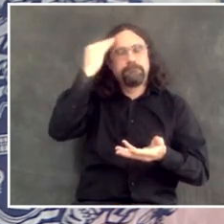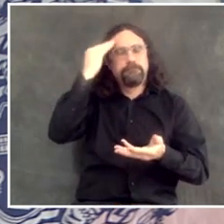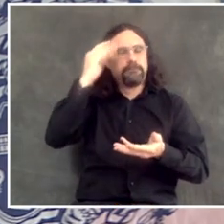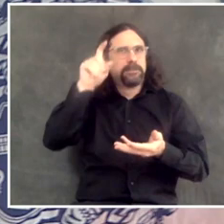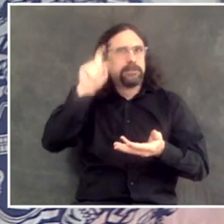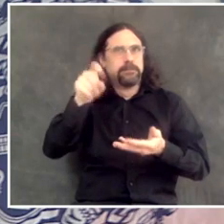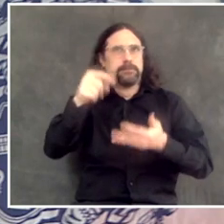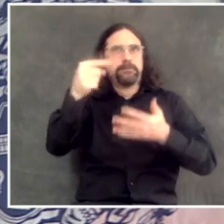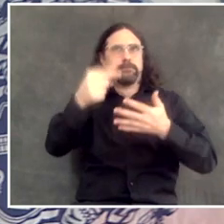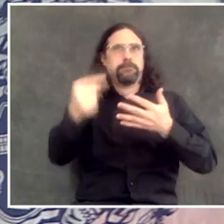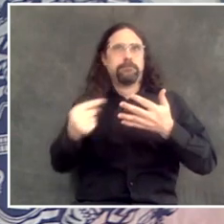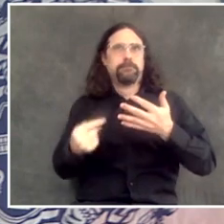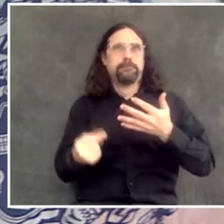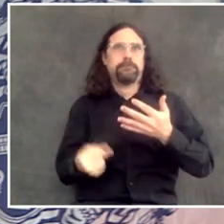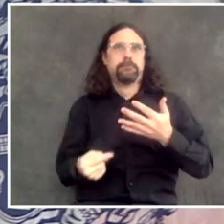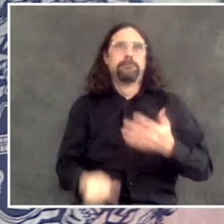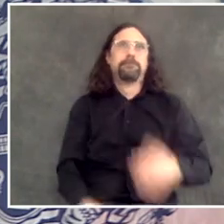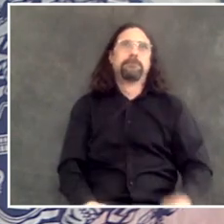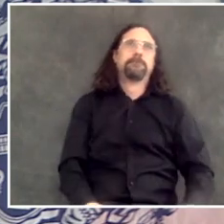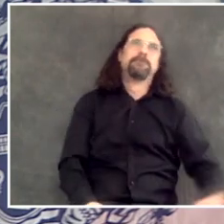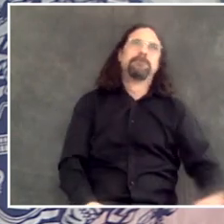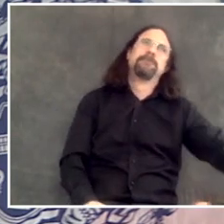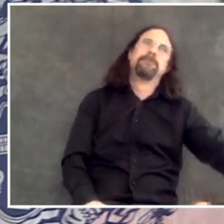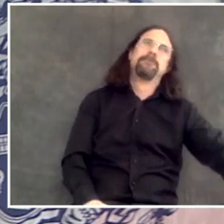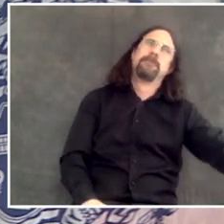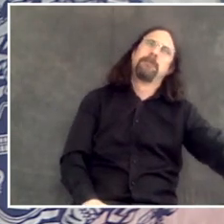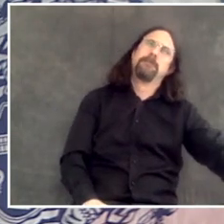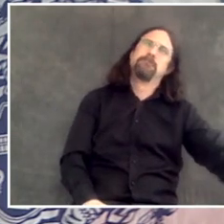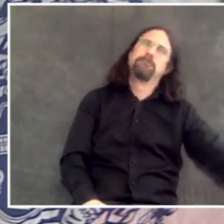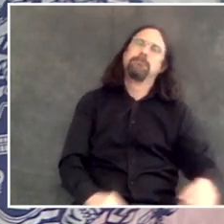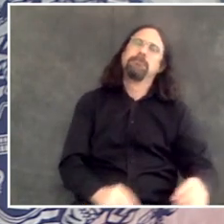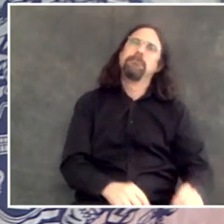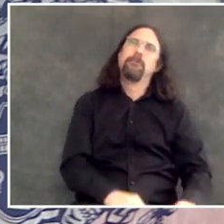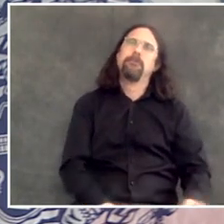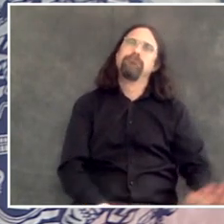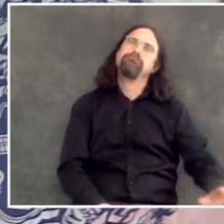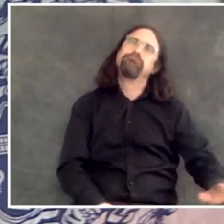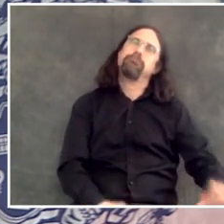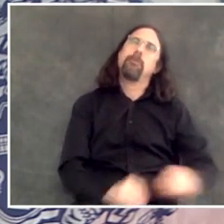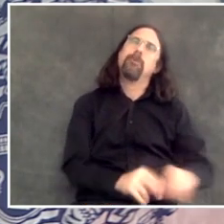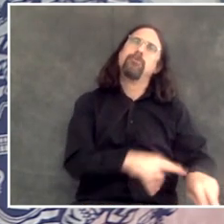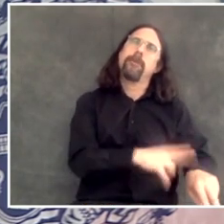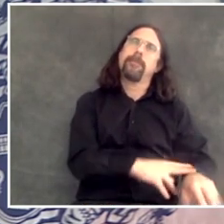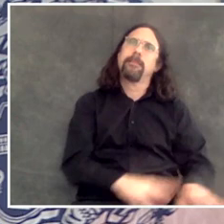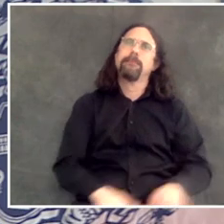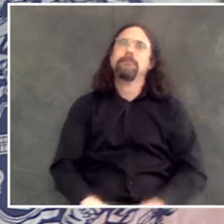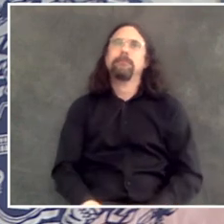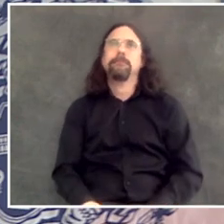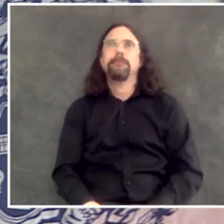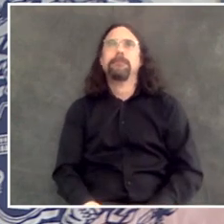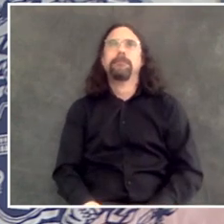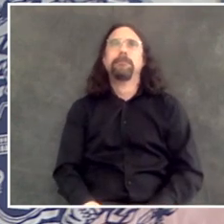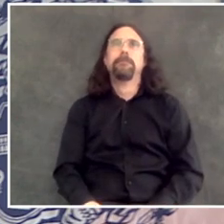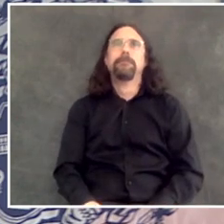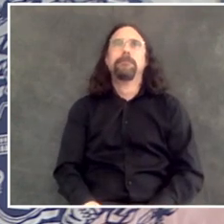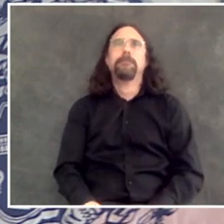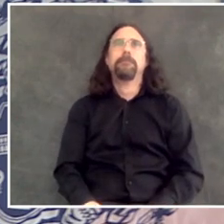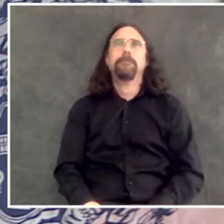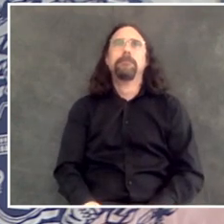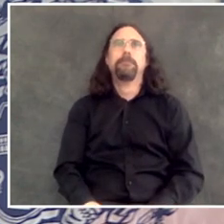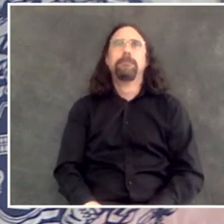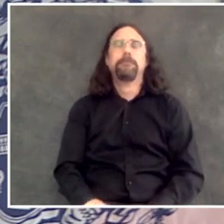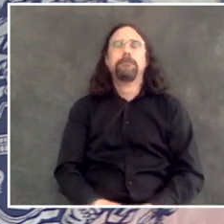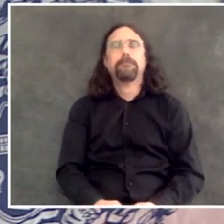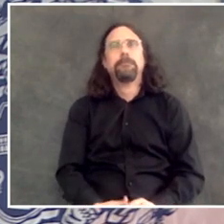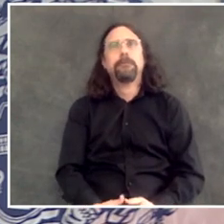that it's not just one thing that we need at this point. We have to pull together all the pieces if we're going to